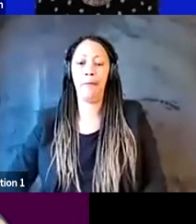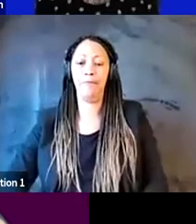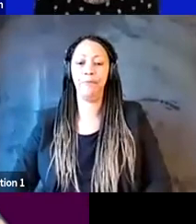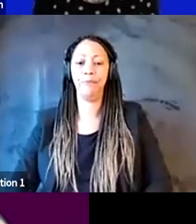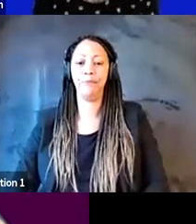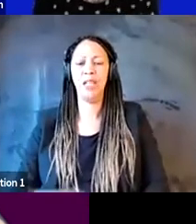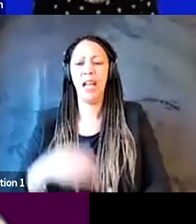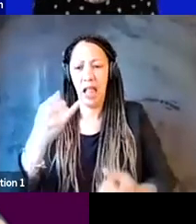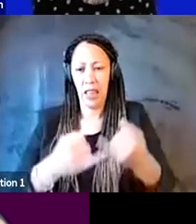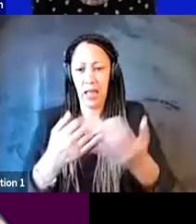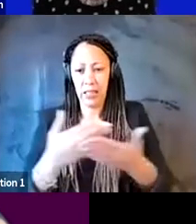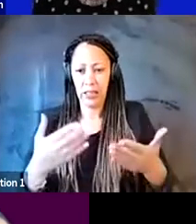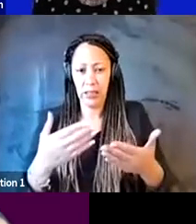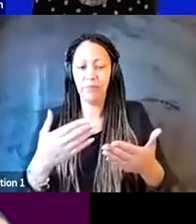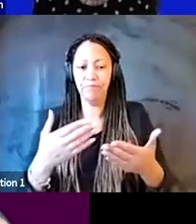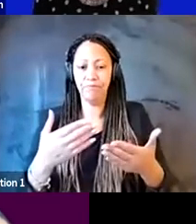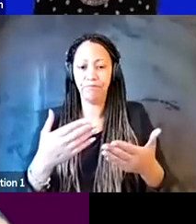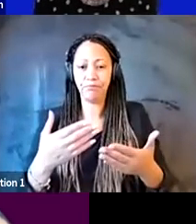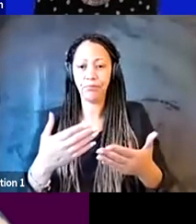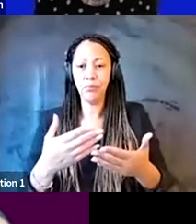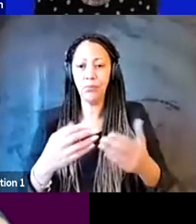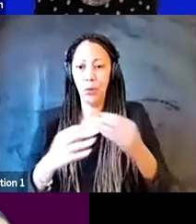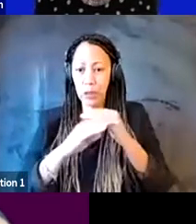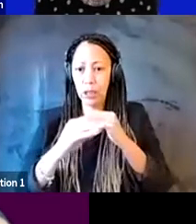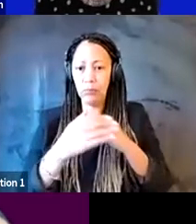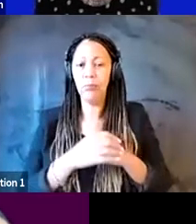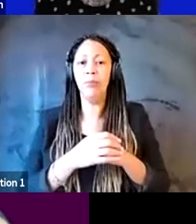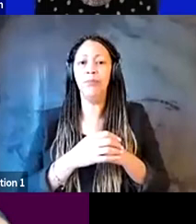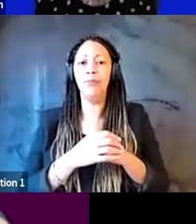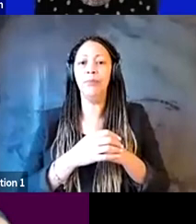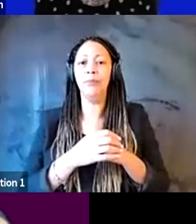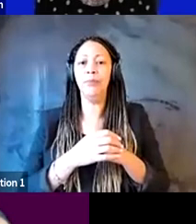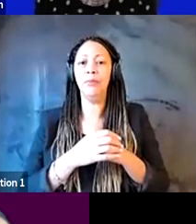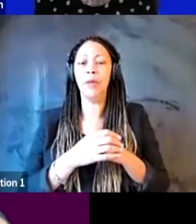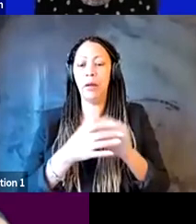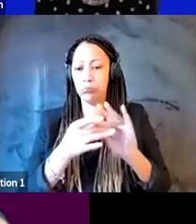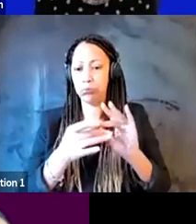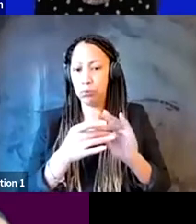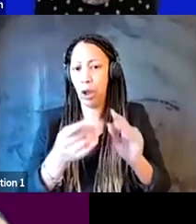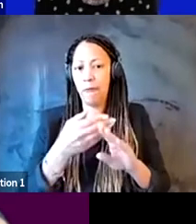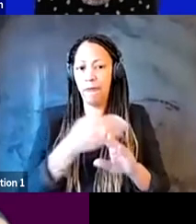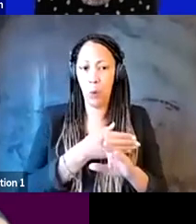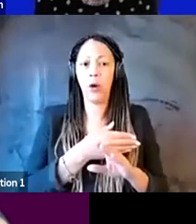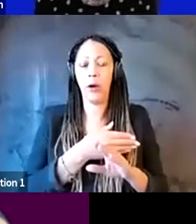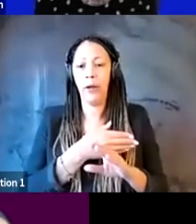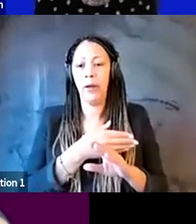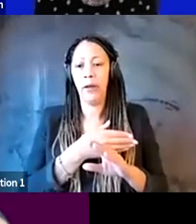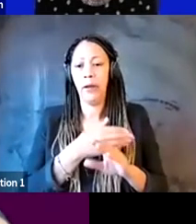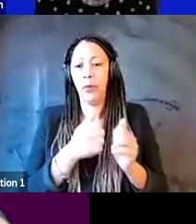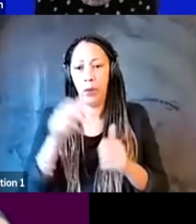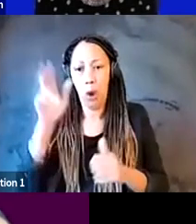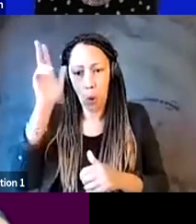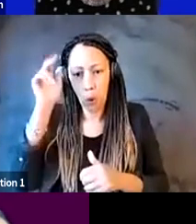Last thing on the site, on the sustainability, as was noted before, with the horses and